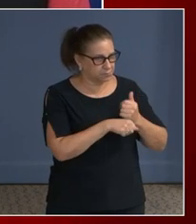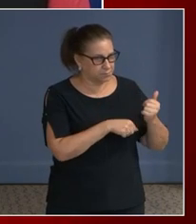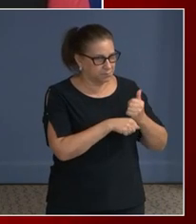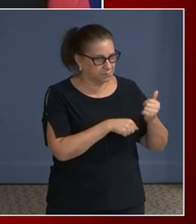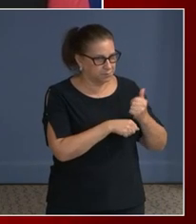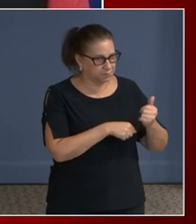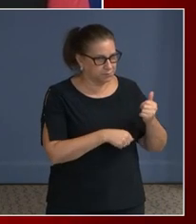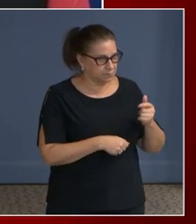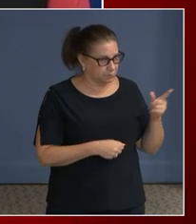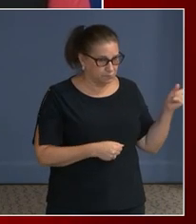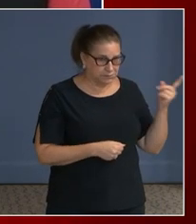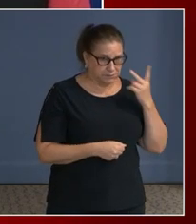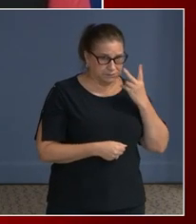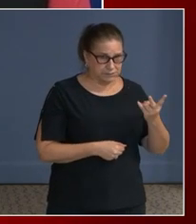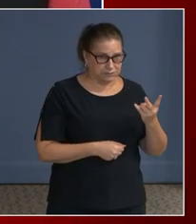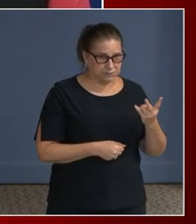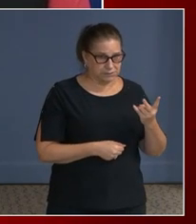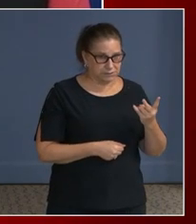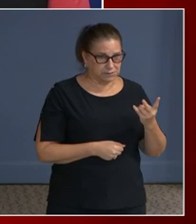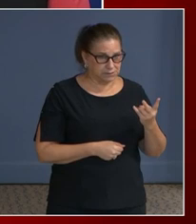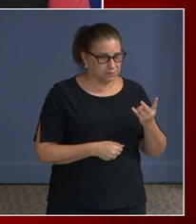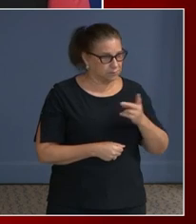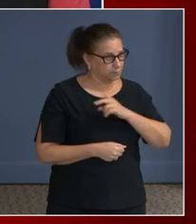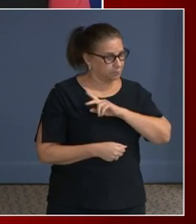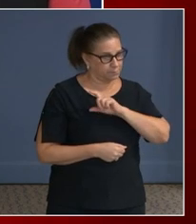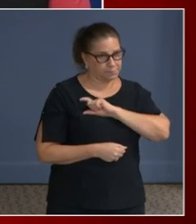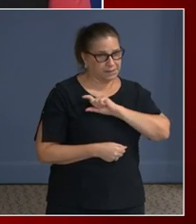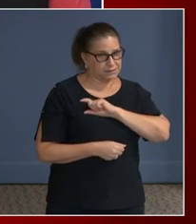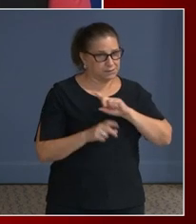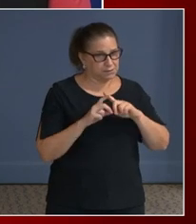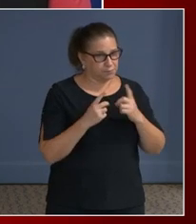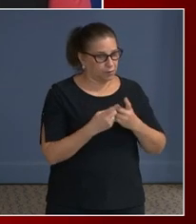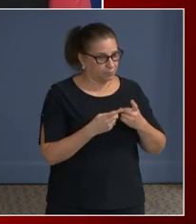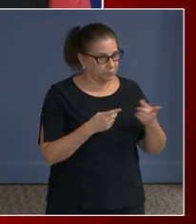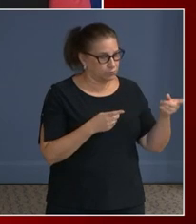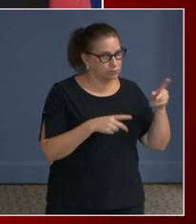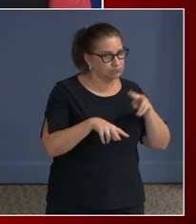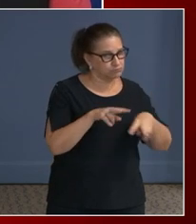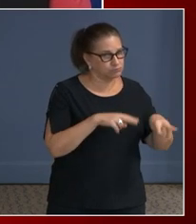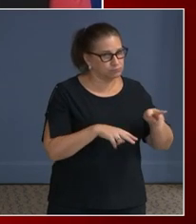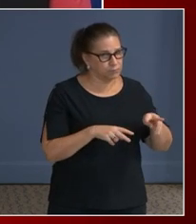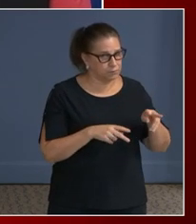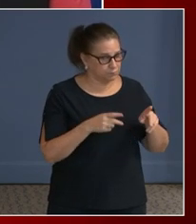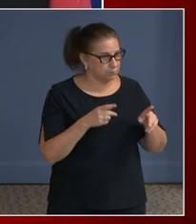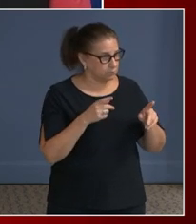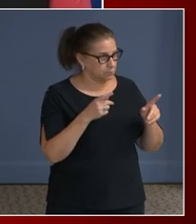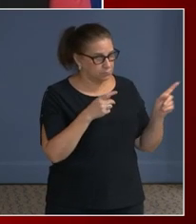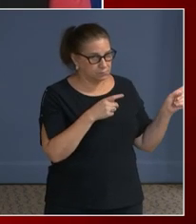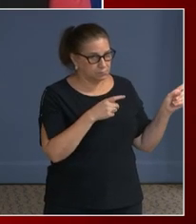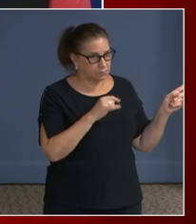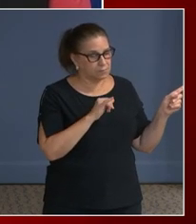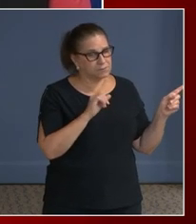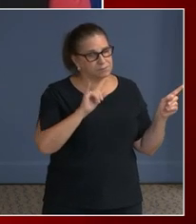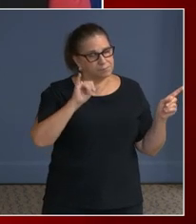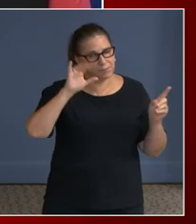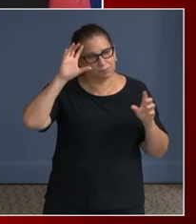oversee the police department and matters in the city, that they're accusing you of kind of doing what the president did and allowing protesters, peaceful